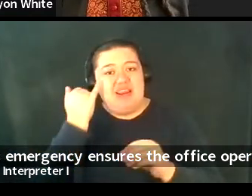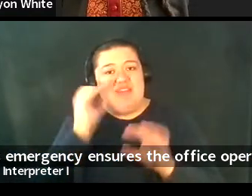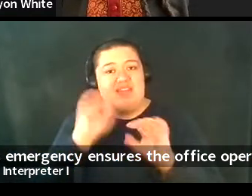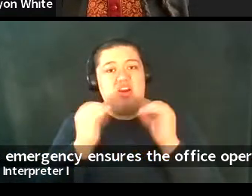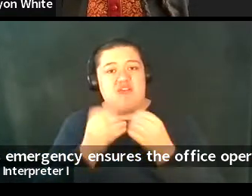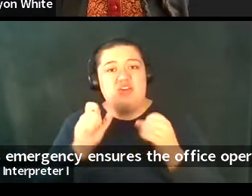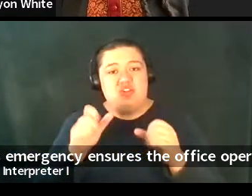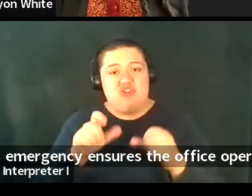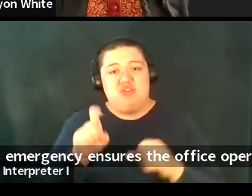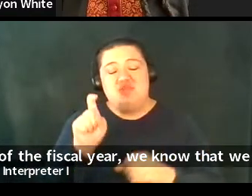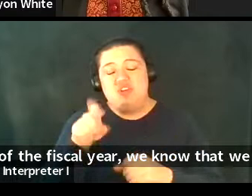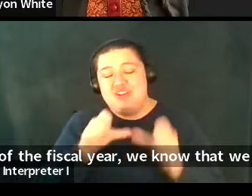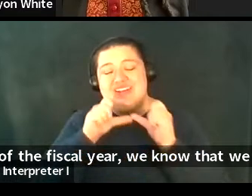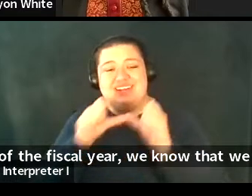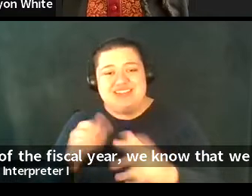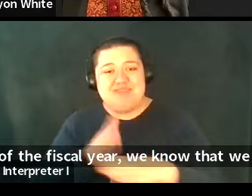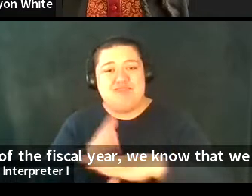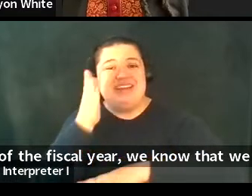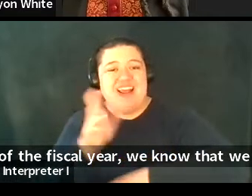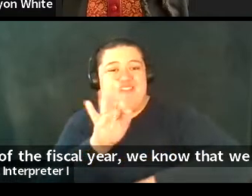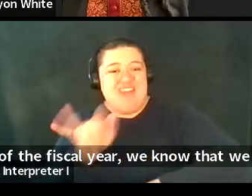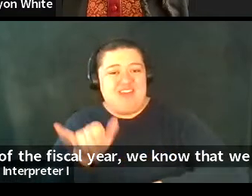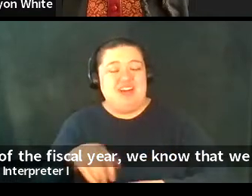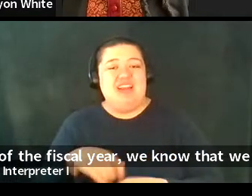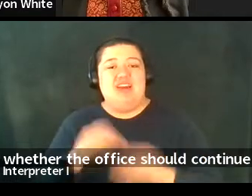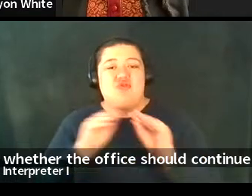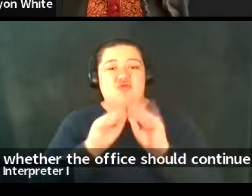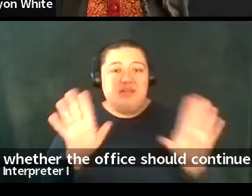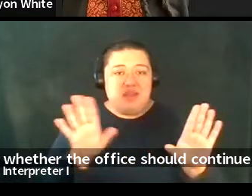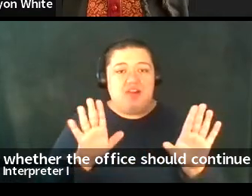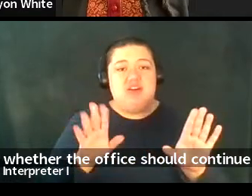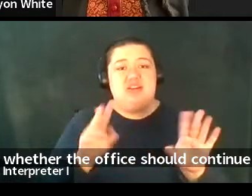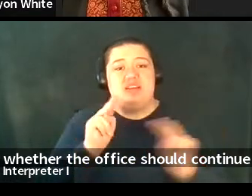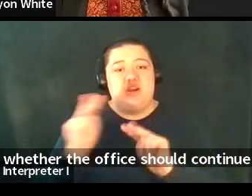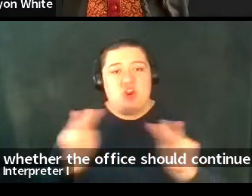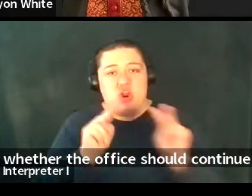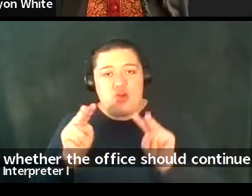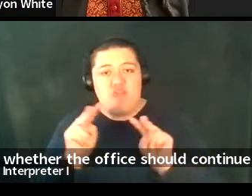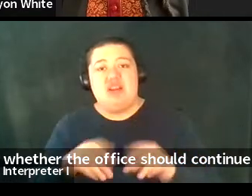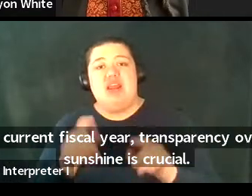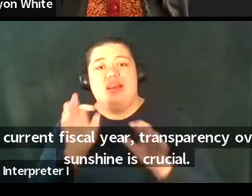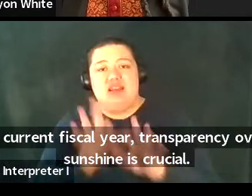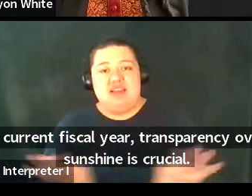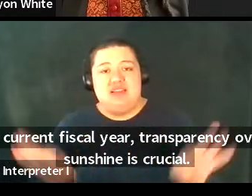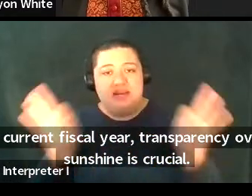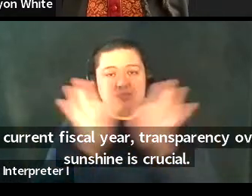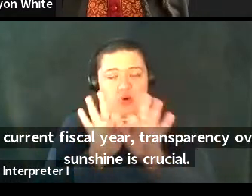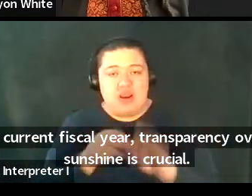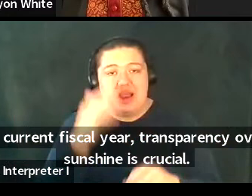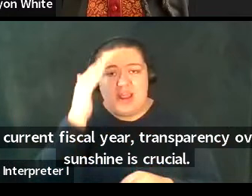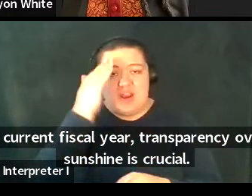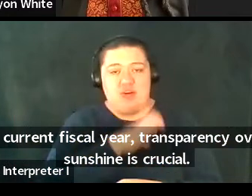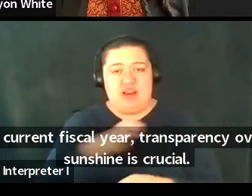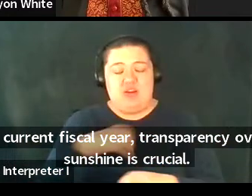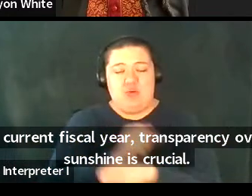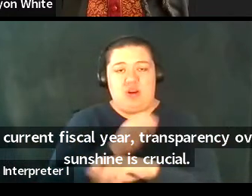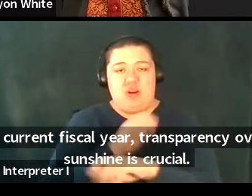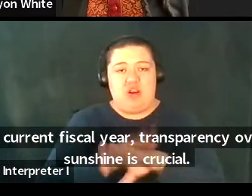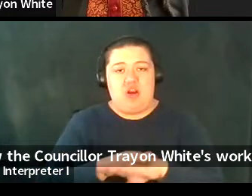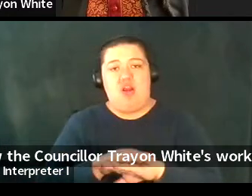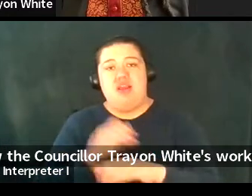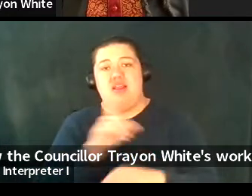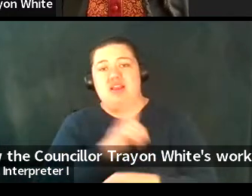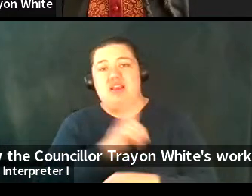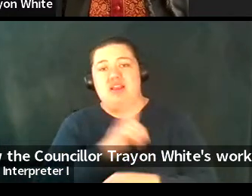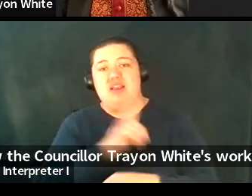exist beyond the current fiscal year. Transparency, oversight, and sunshine is crucial. I know that Councilmember Trayon White's working on permanent legislation that would address that, and I look